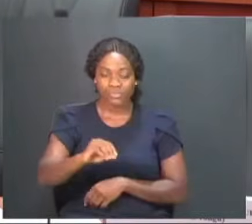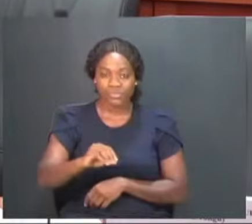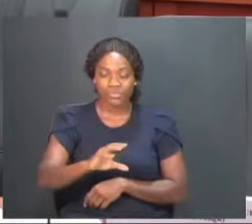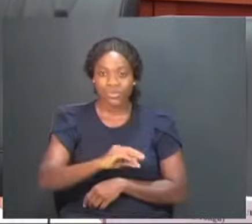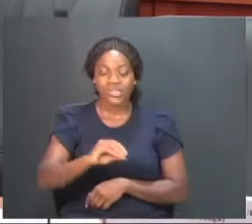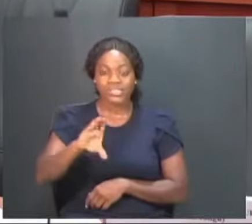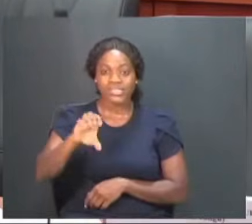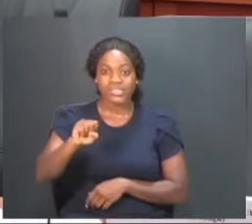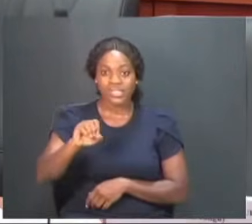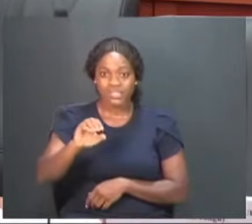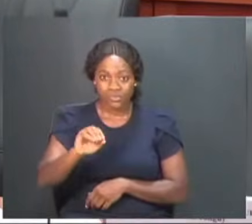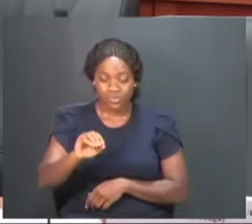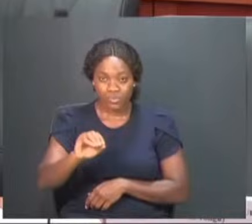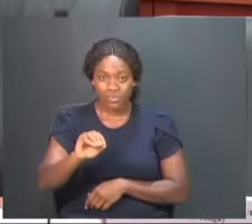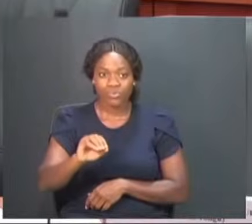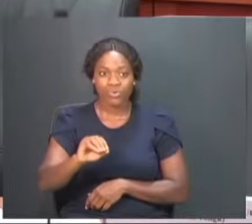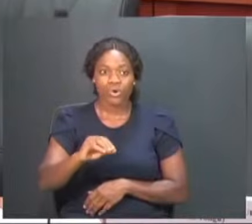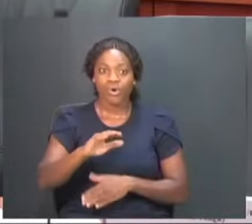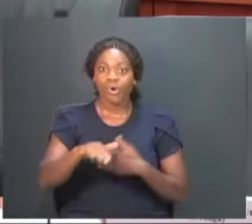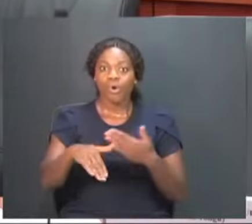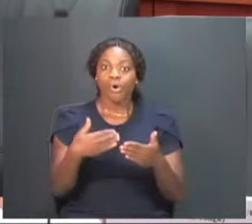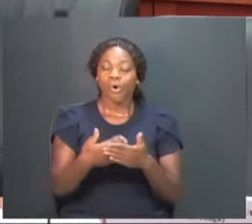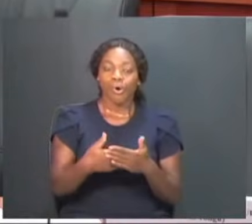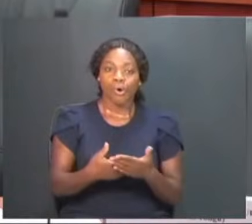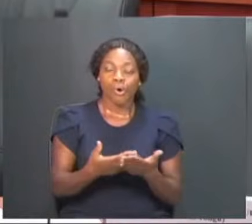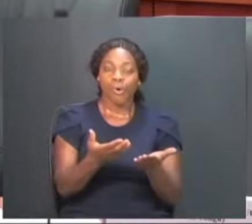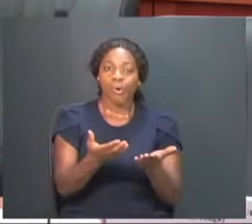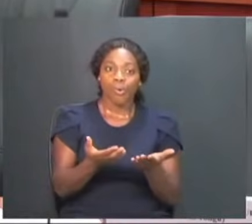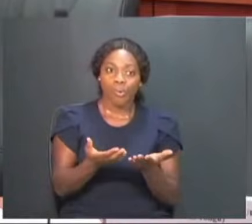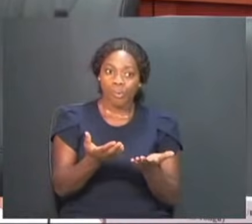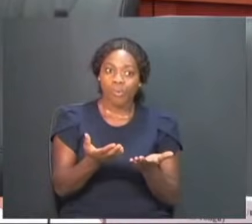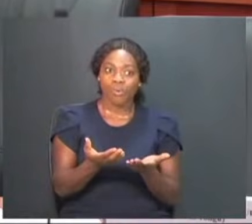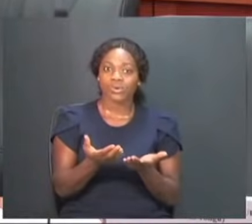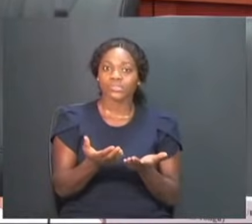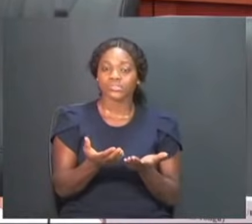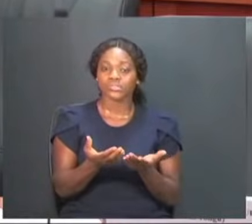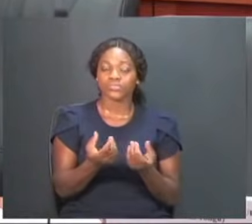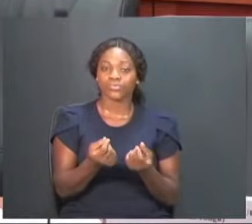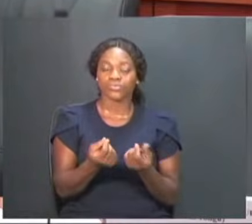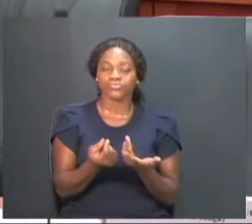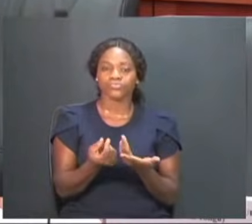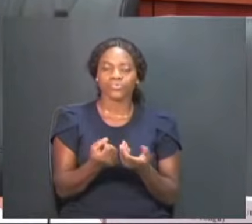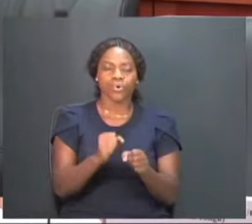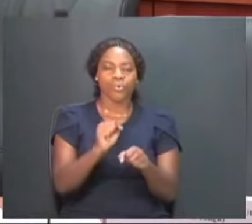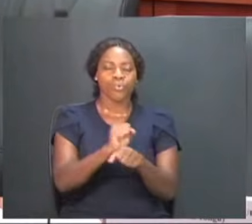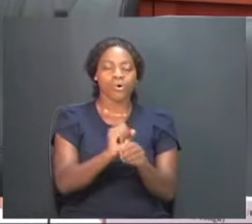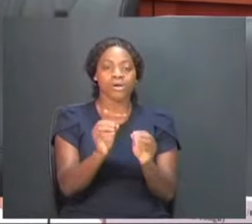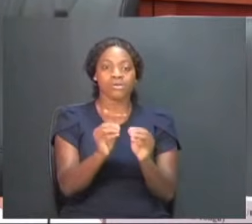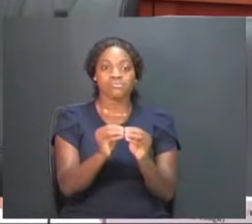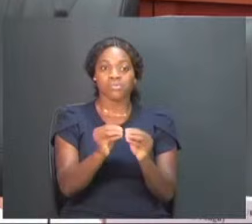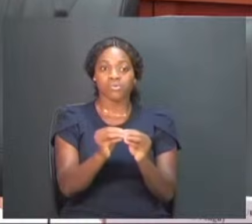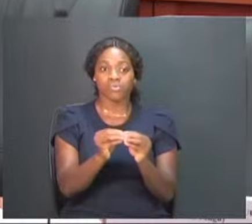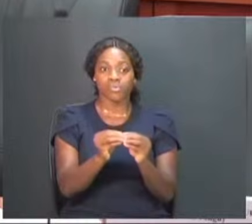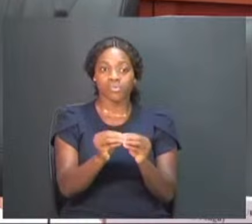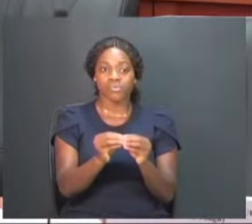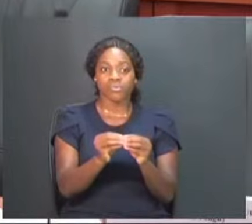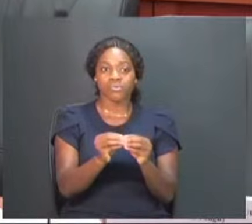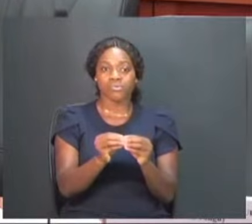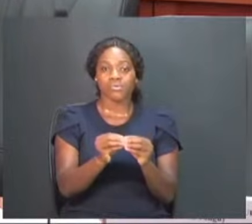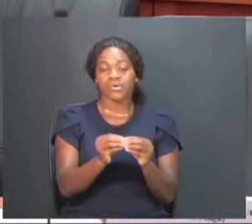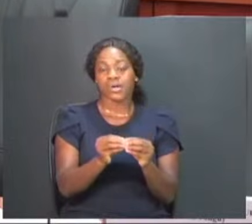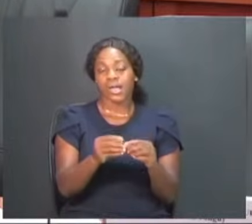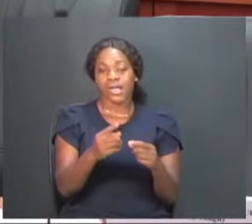society organizations, and they are all calling on us to do further works on this very